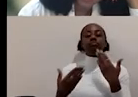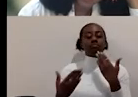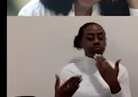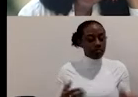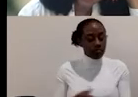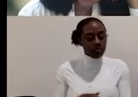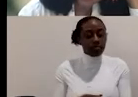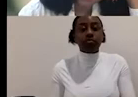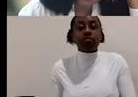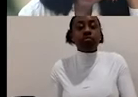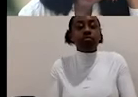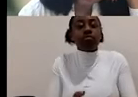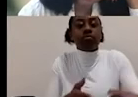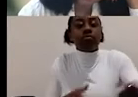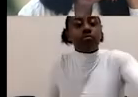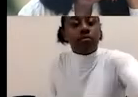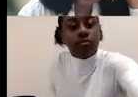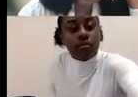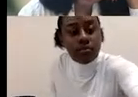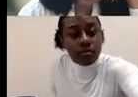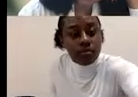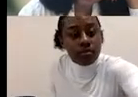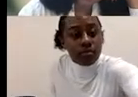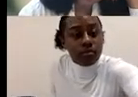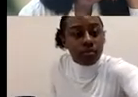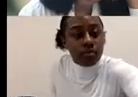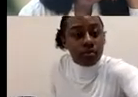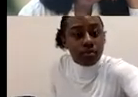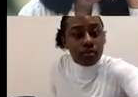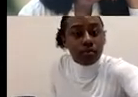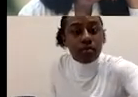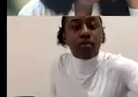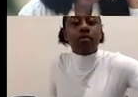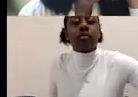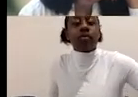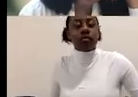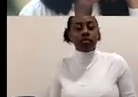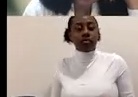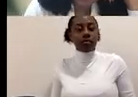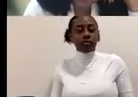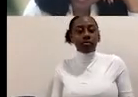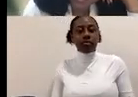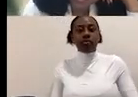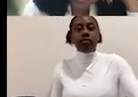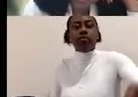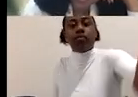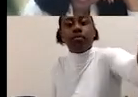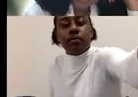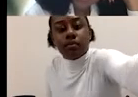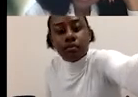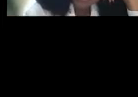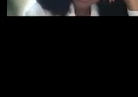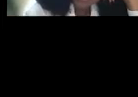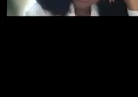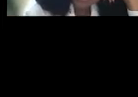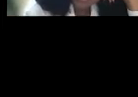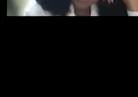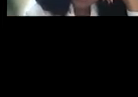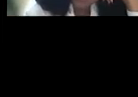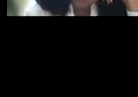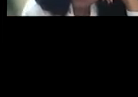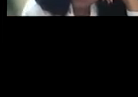One of the things that I remember most from those files was the truly blanket surveillance